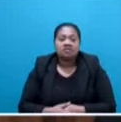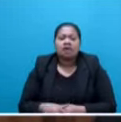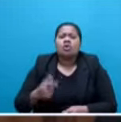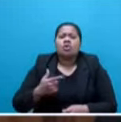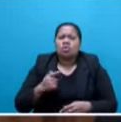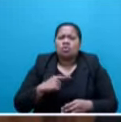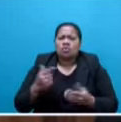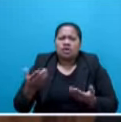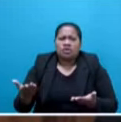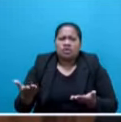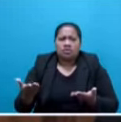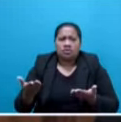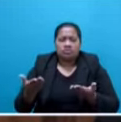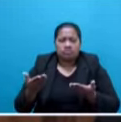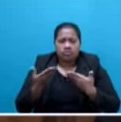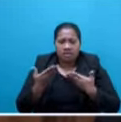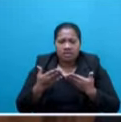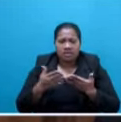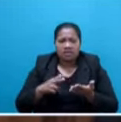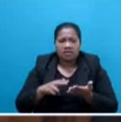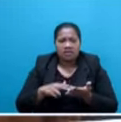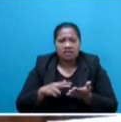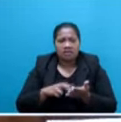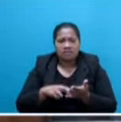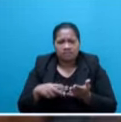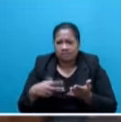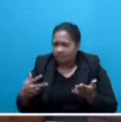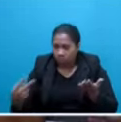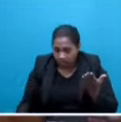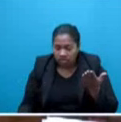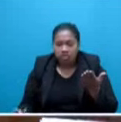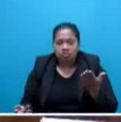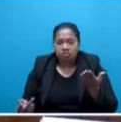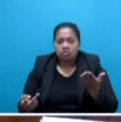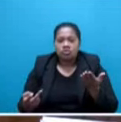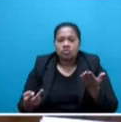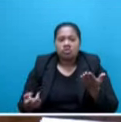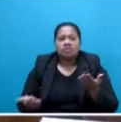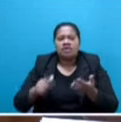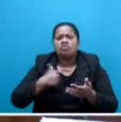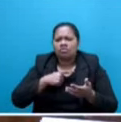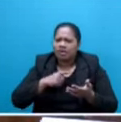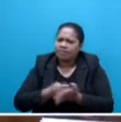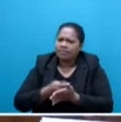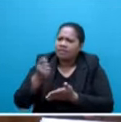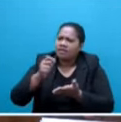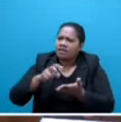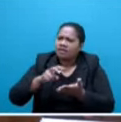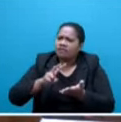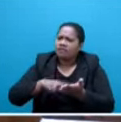bringing the Vanuatu nationals to harvest cane, and why are we paying higher rate to Vanuatu nationals when we have so